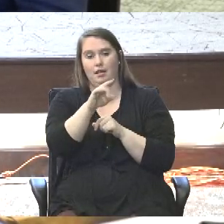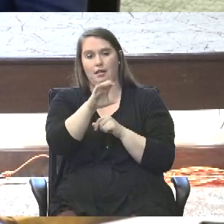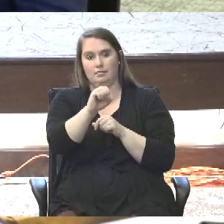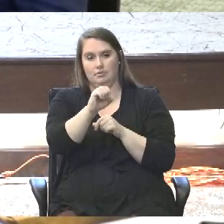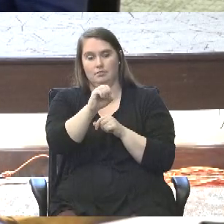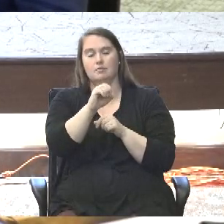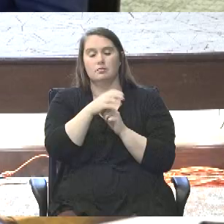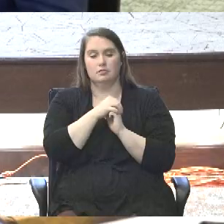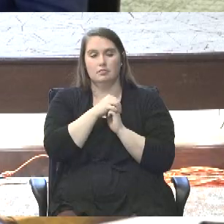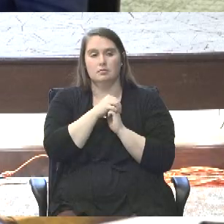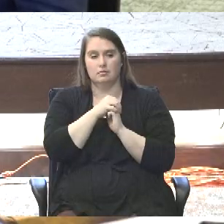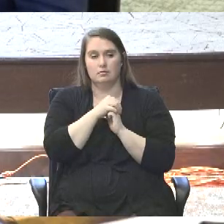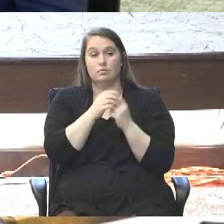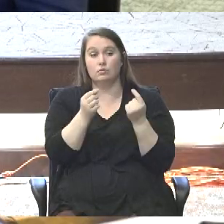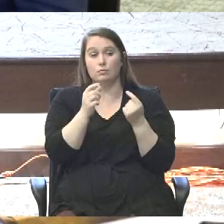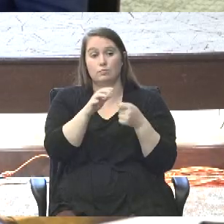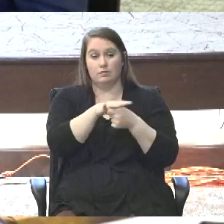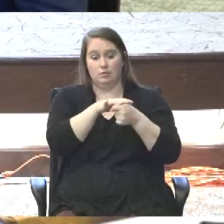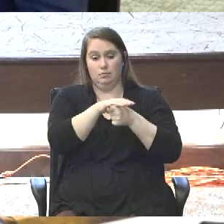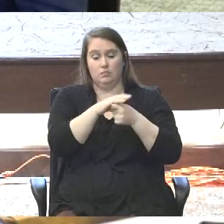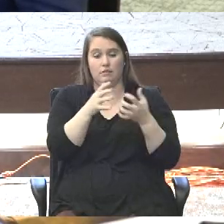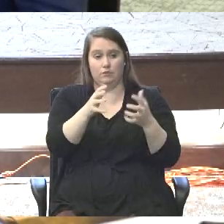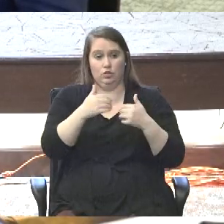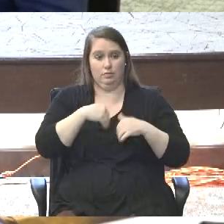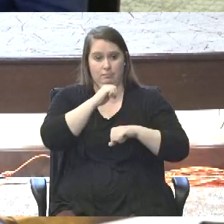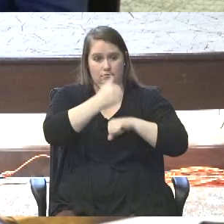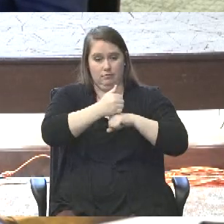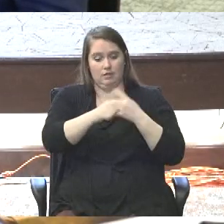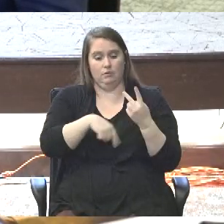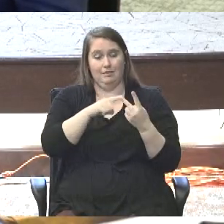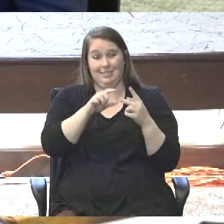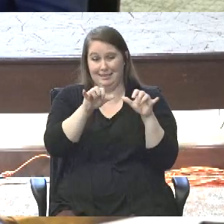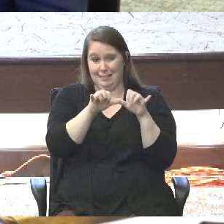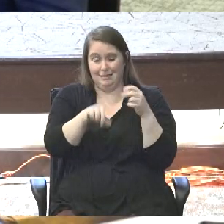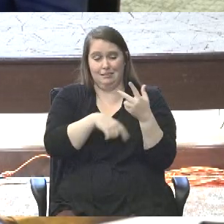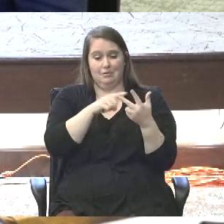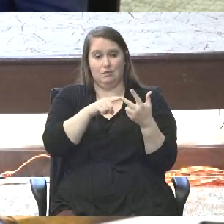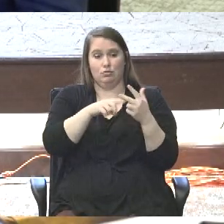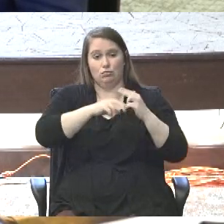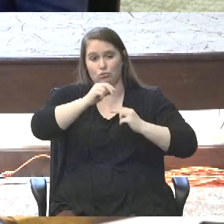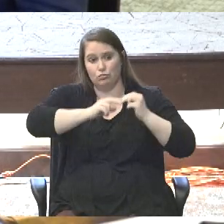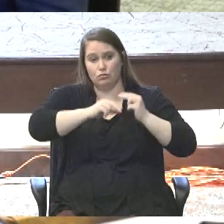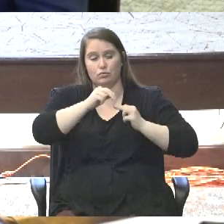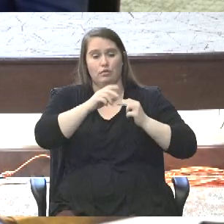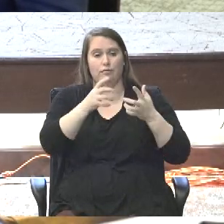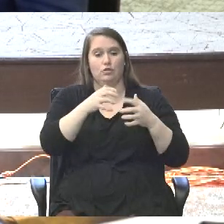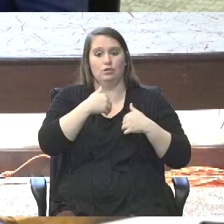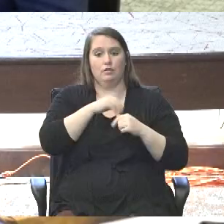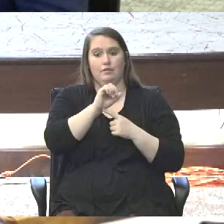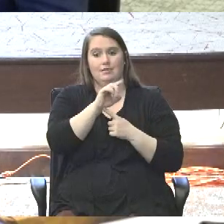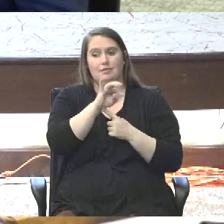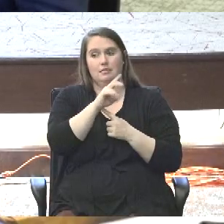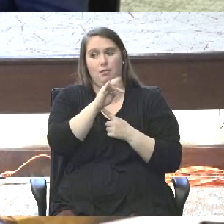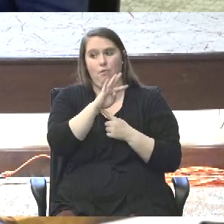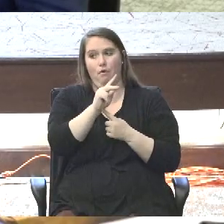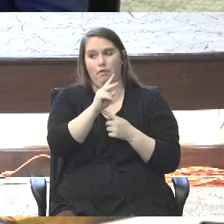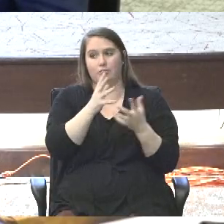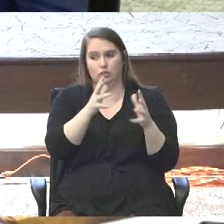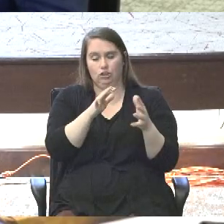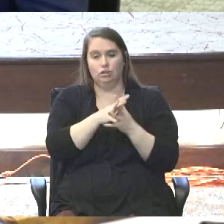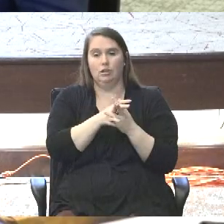we have locations and sizes and construction methods for the sidewalk. Right now, the sidewalks